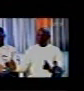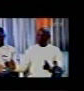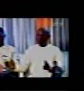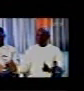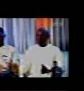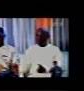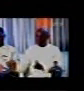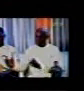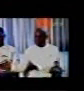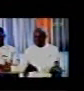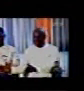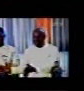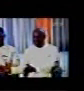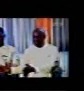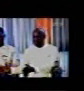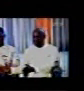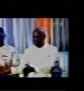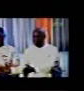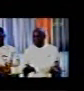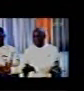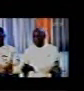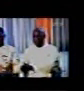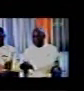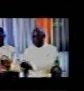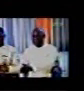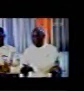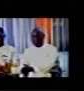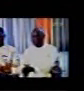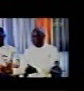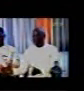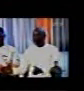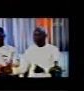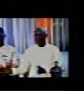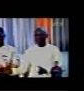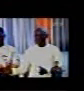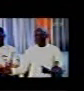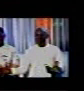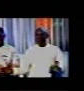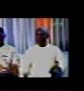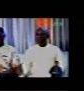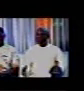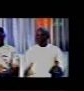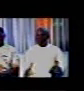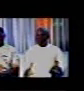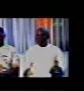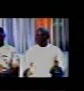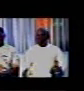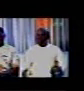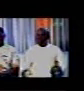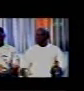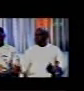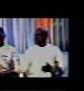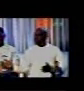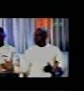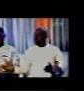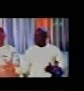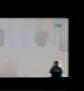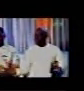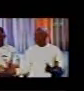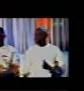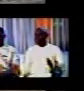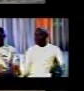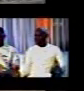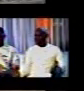imprisoned. You are imprisoned. I put you into the prison of heaven. I put you into the prison of heaven. I put you.